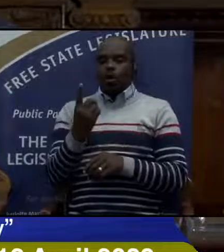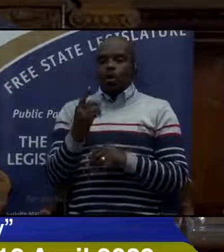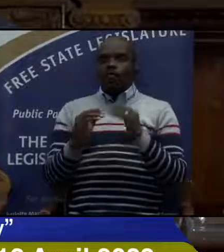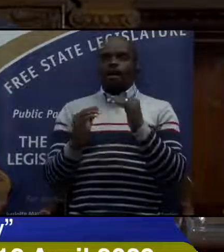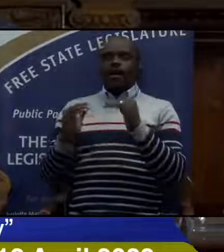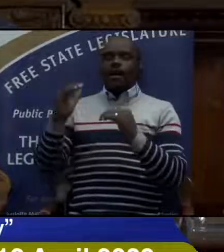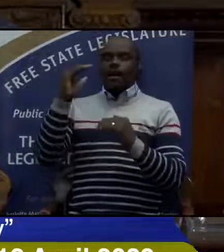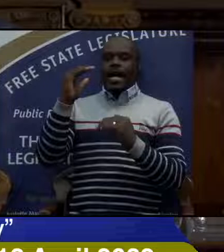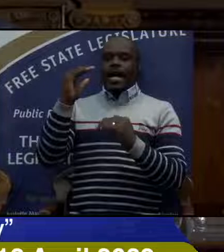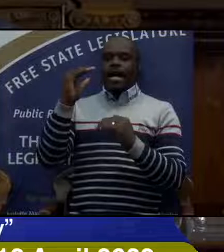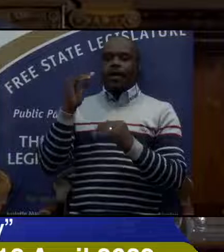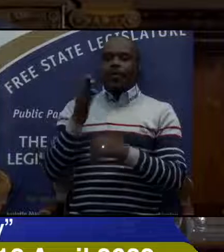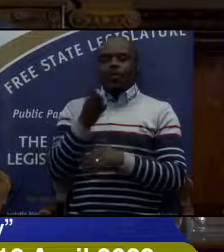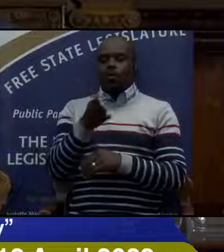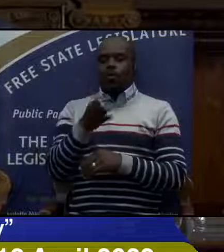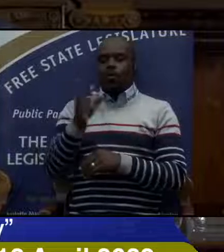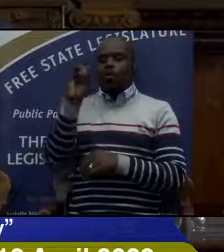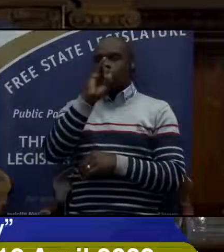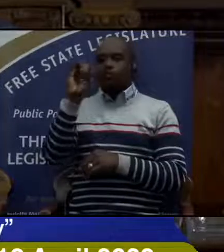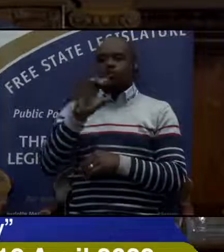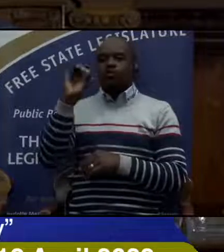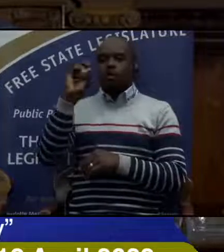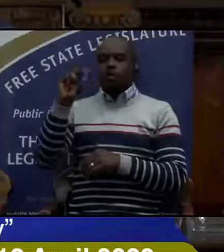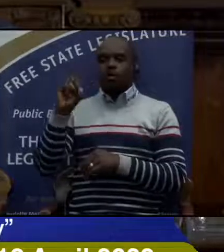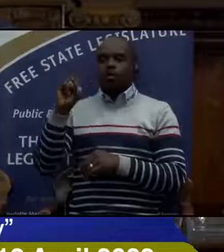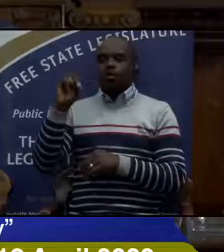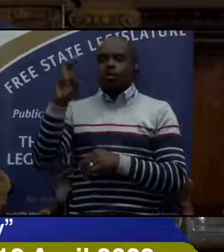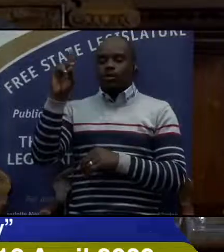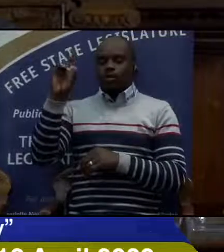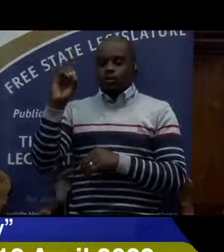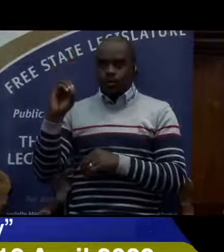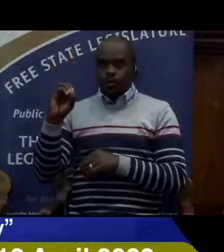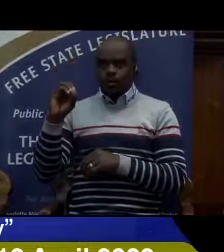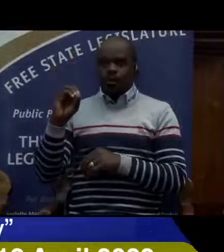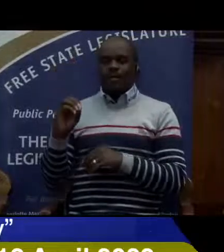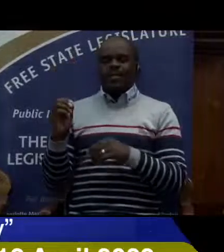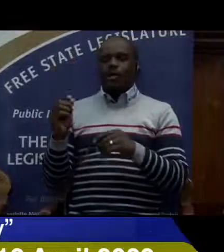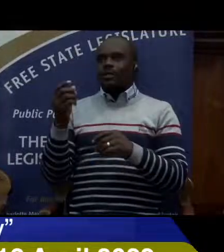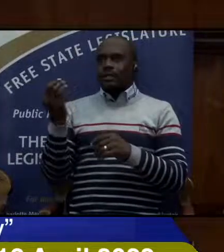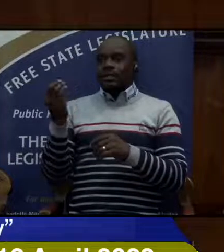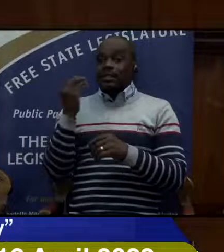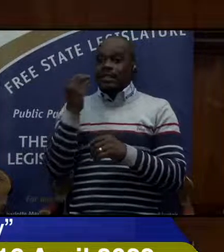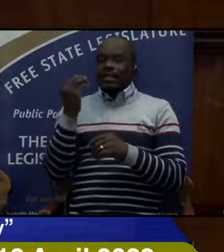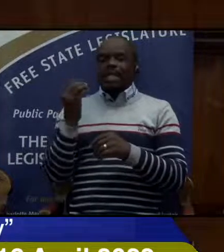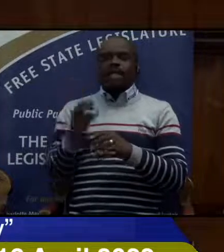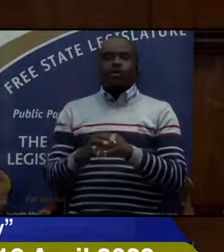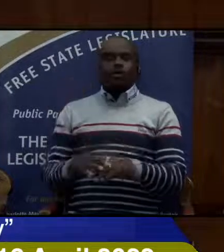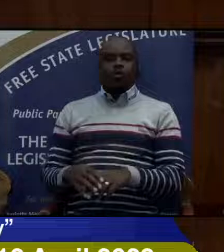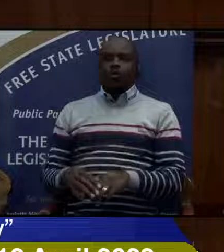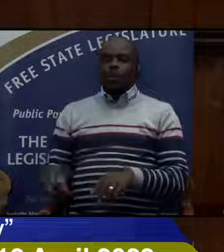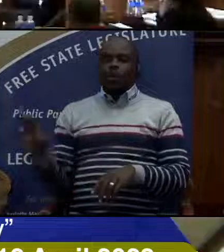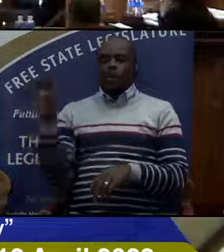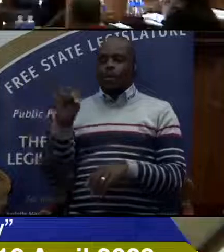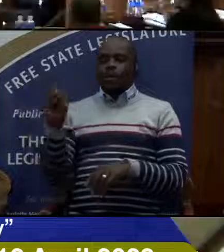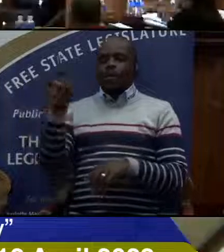promising money and honey and milk. And we all know how that ended. Now the real question